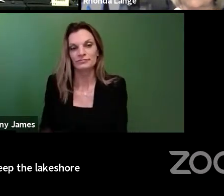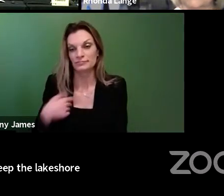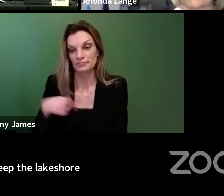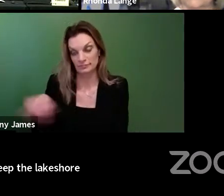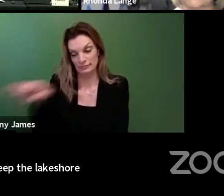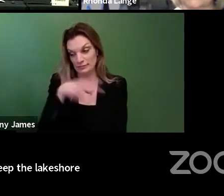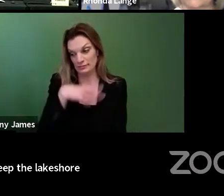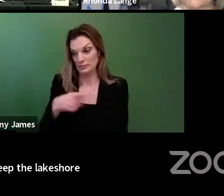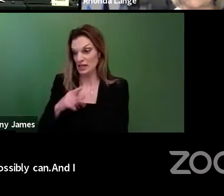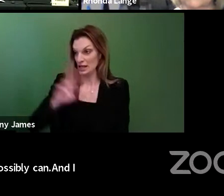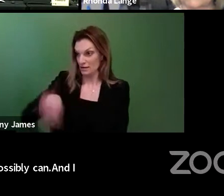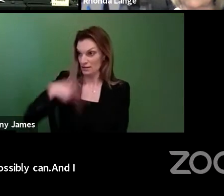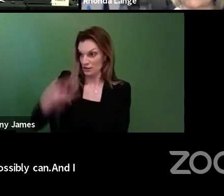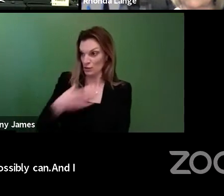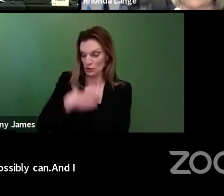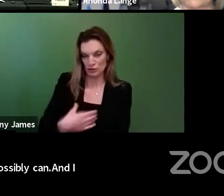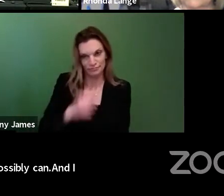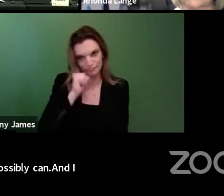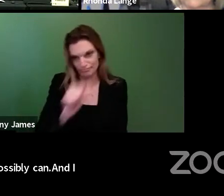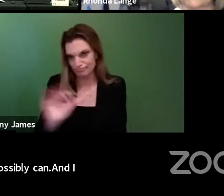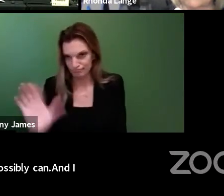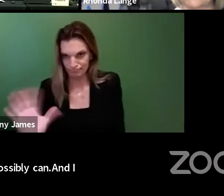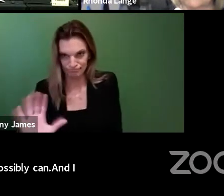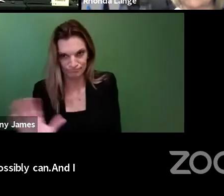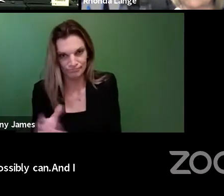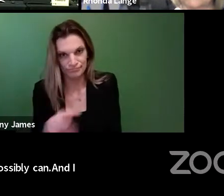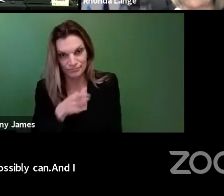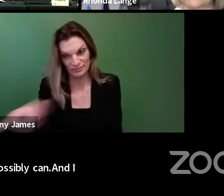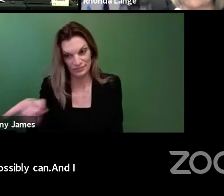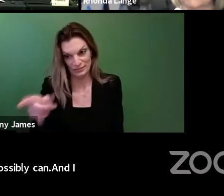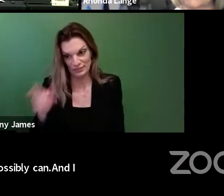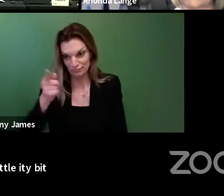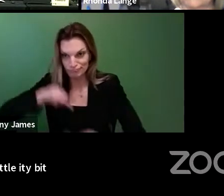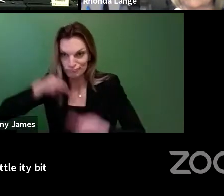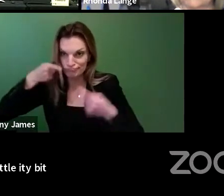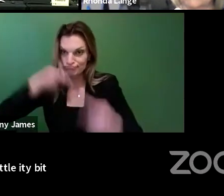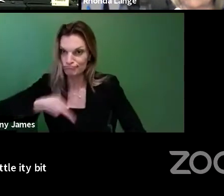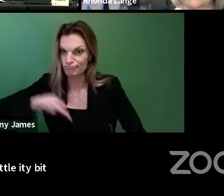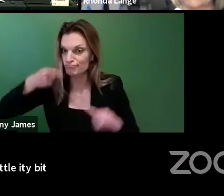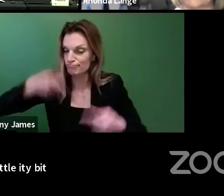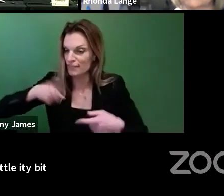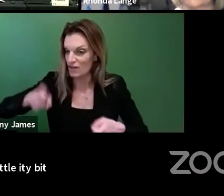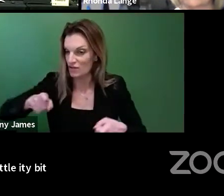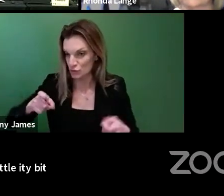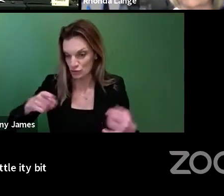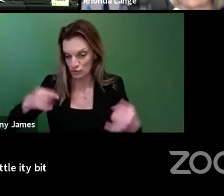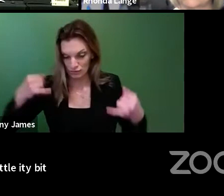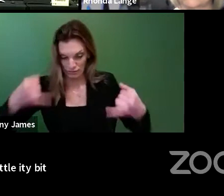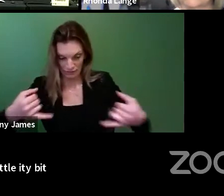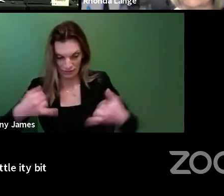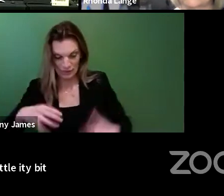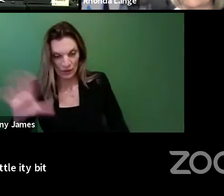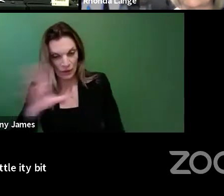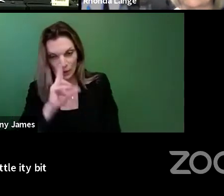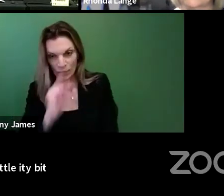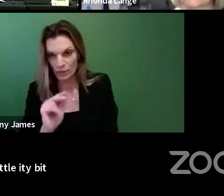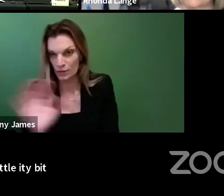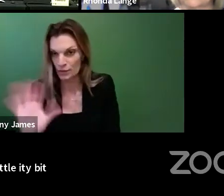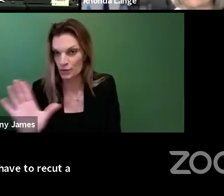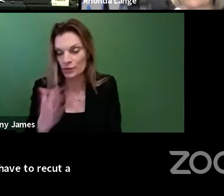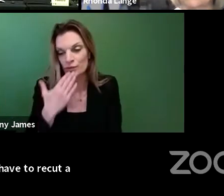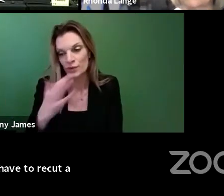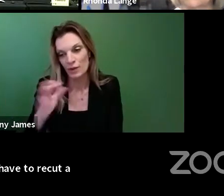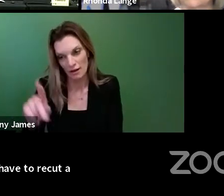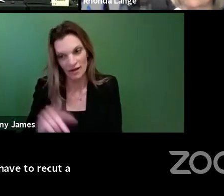I don't envy you one little itty bitty bit, because you're about to have to recut a jigsaw puzzle. I wish you the best